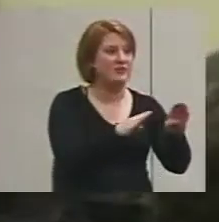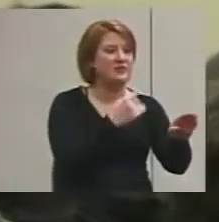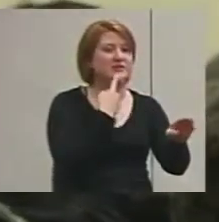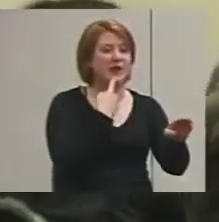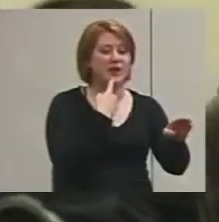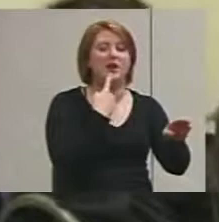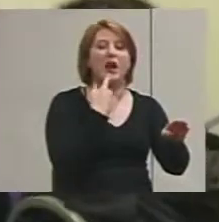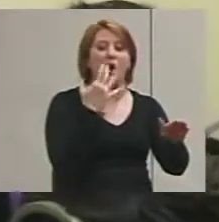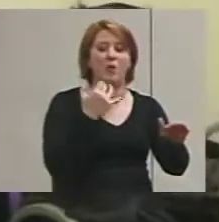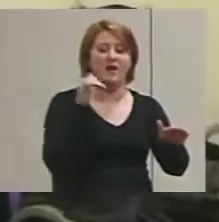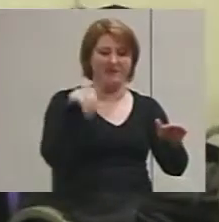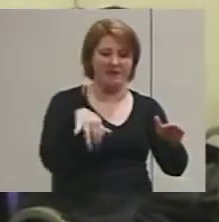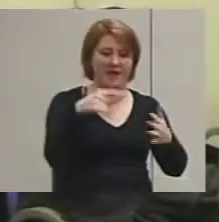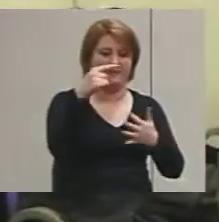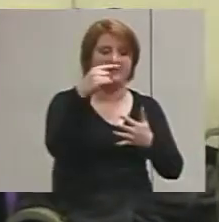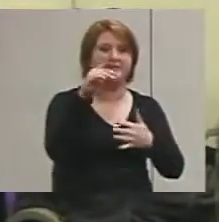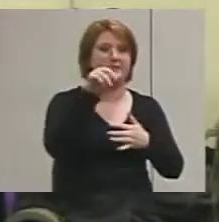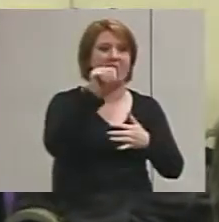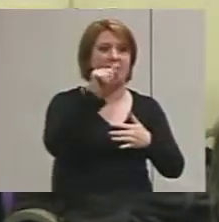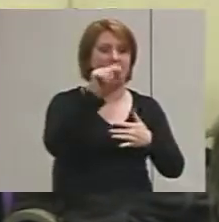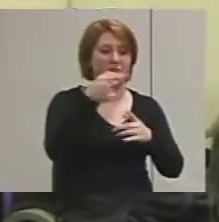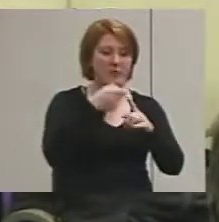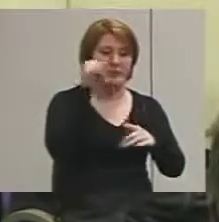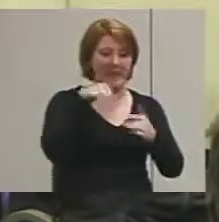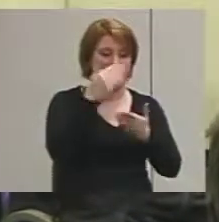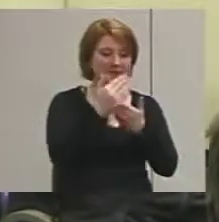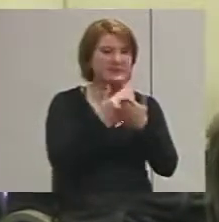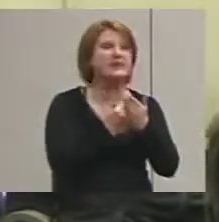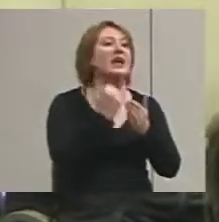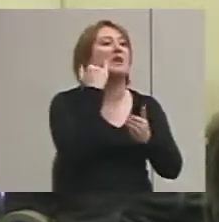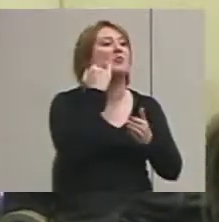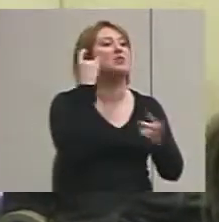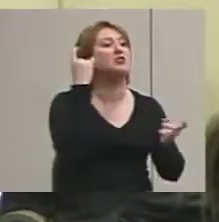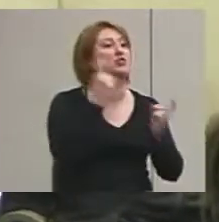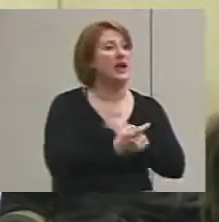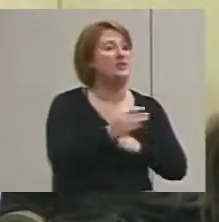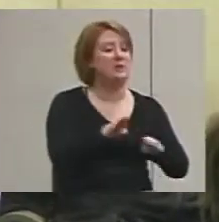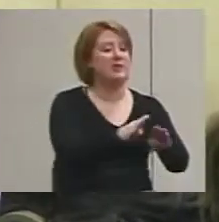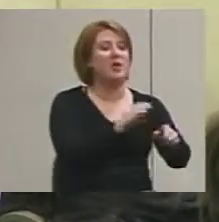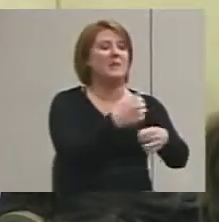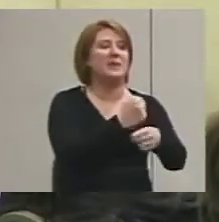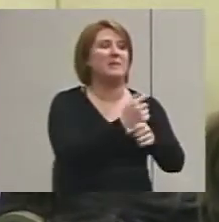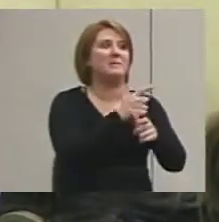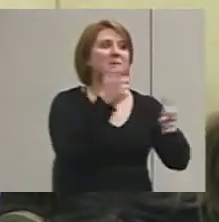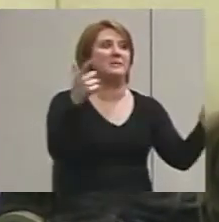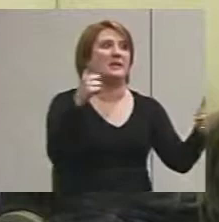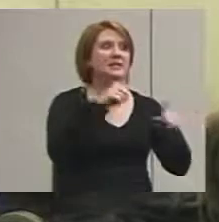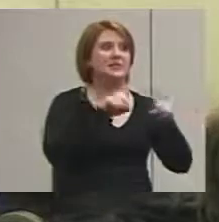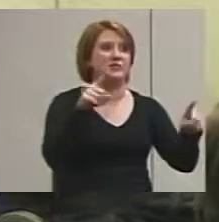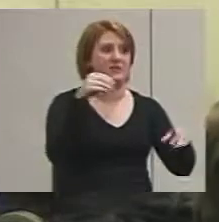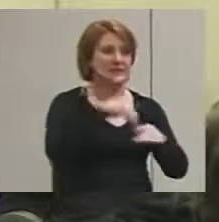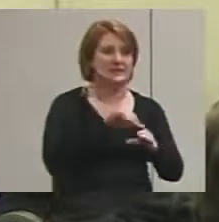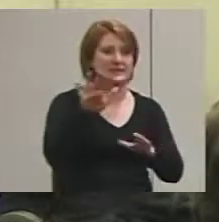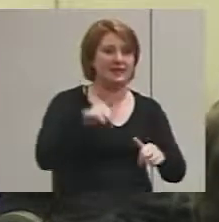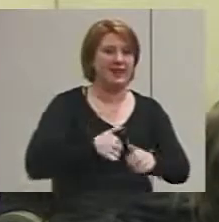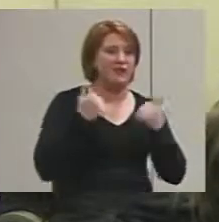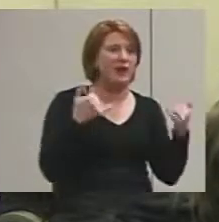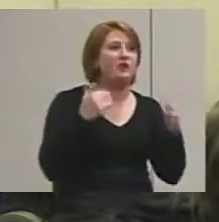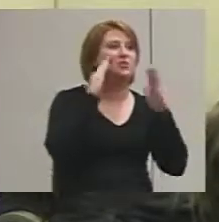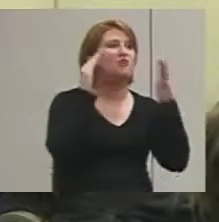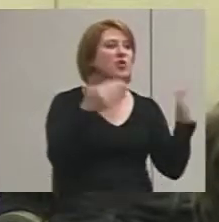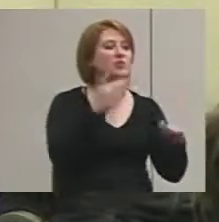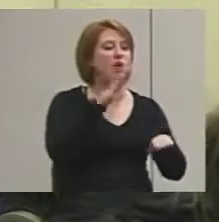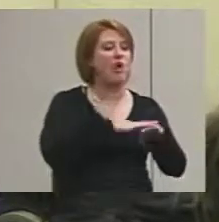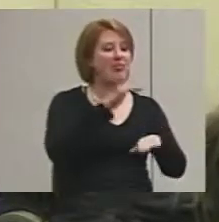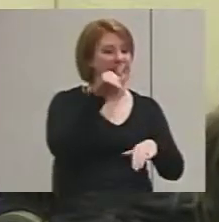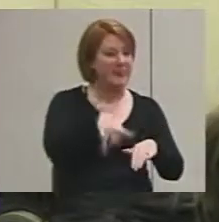on now because if we could make this behavior turn, this would make the biggest difference in this kid's life right now. So let's focus on that behavior. And I think